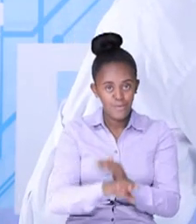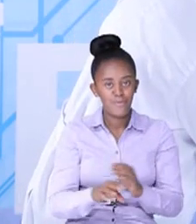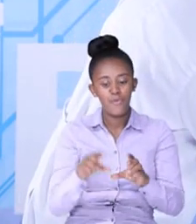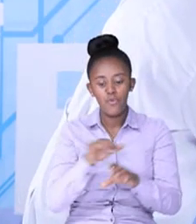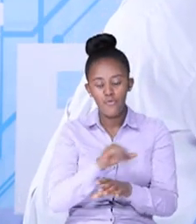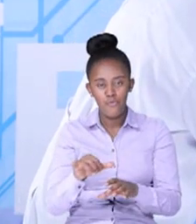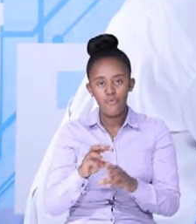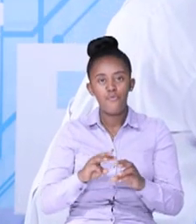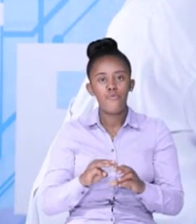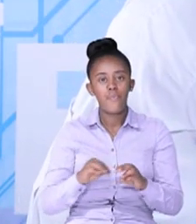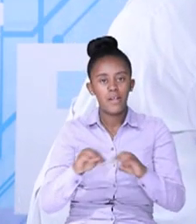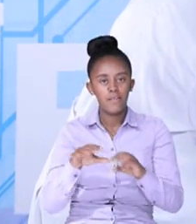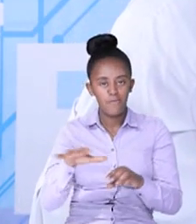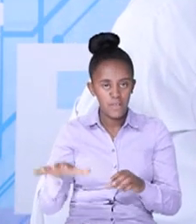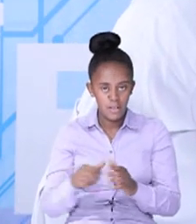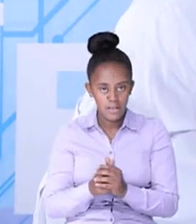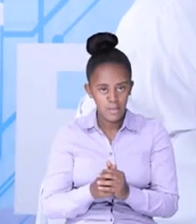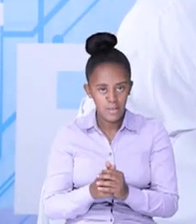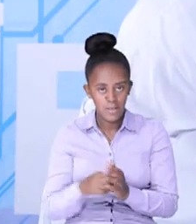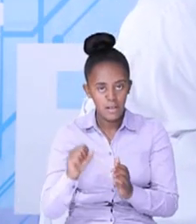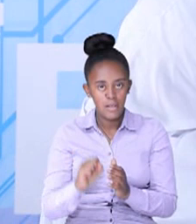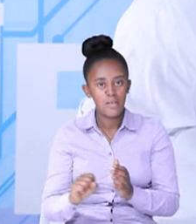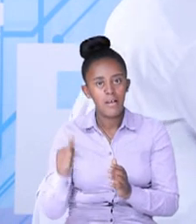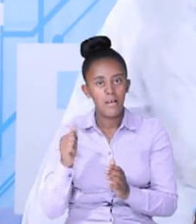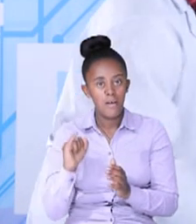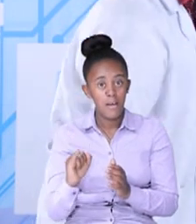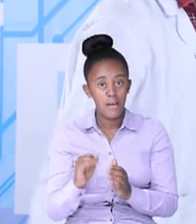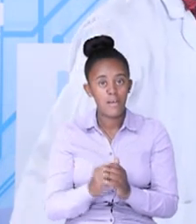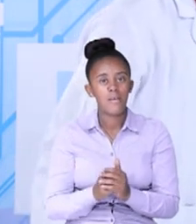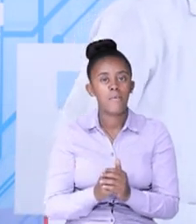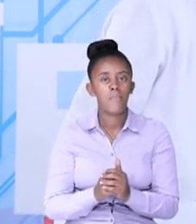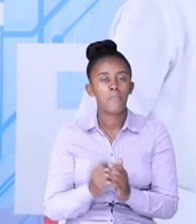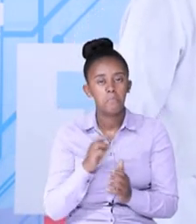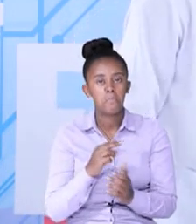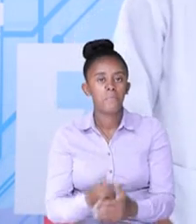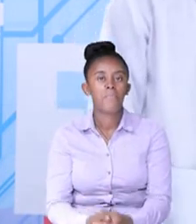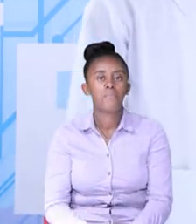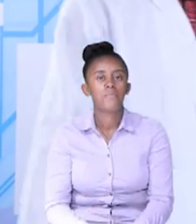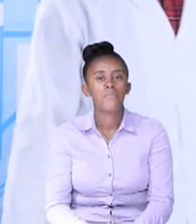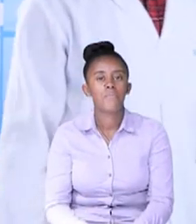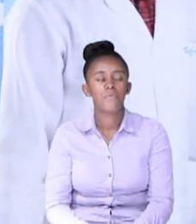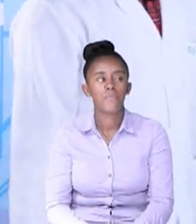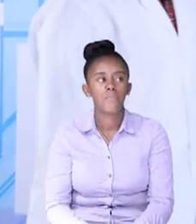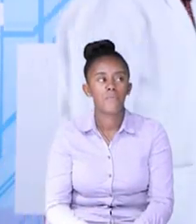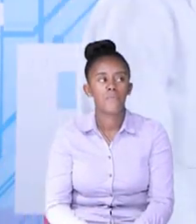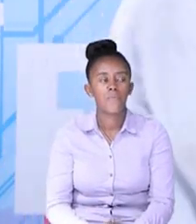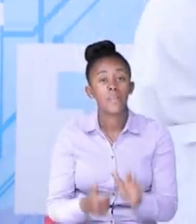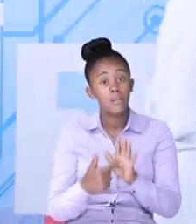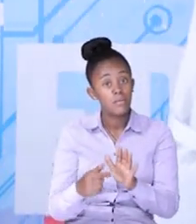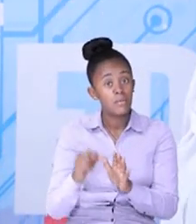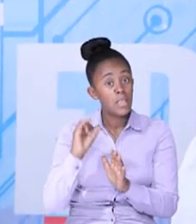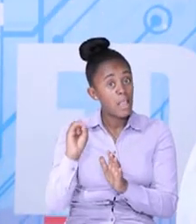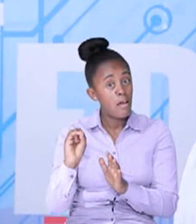as I length L B. And here we have sine theta. Again,